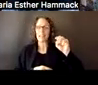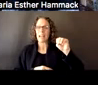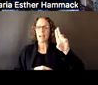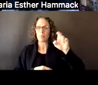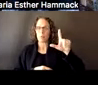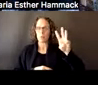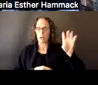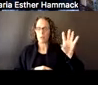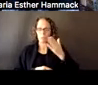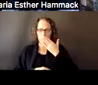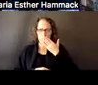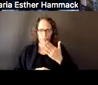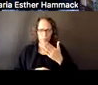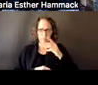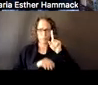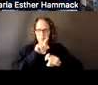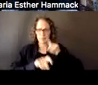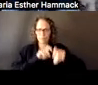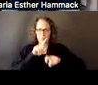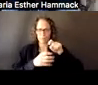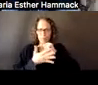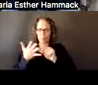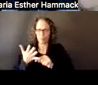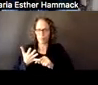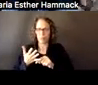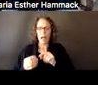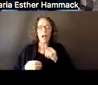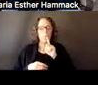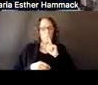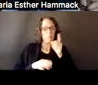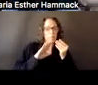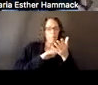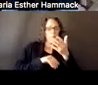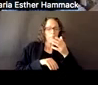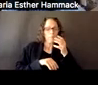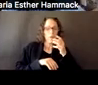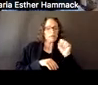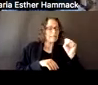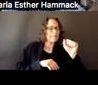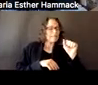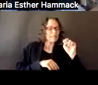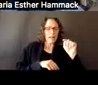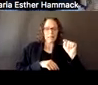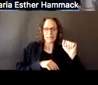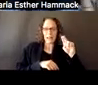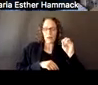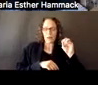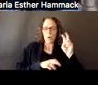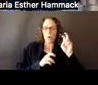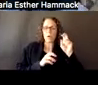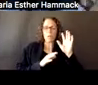the time Gomez Farias was acting president because Santana was the actual president, but he was never there. He was